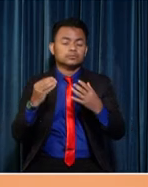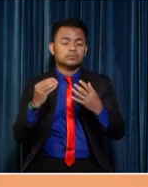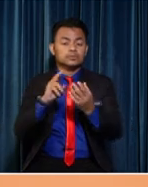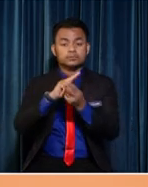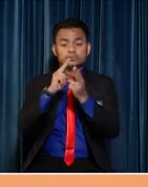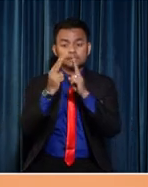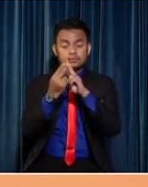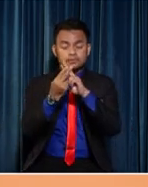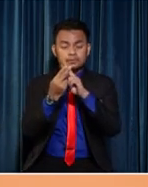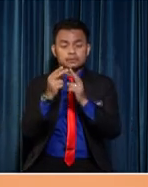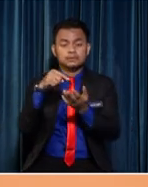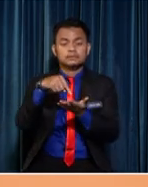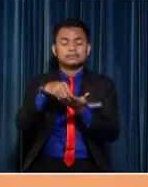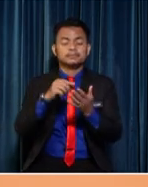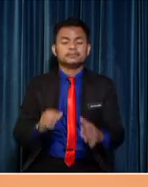conversion.